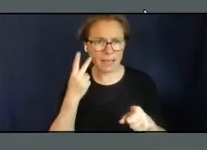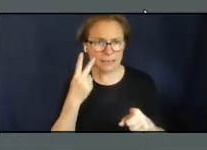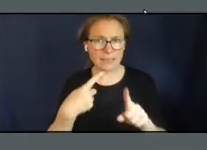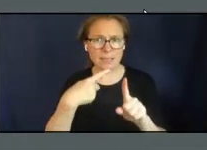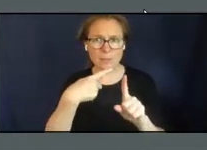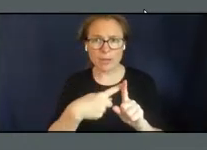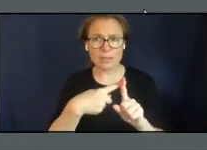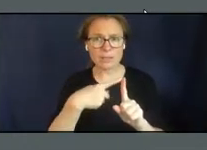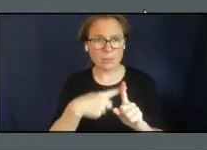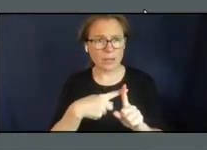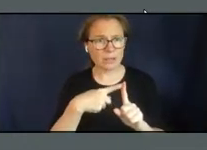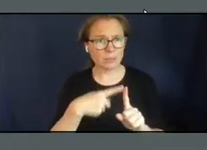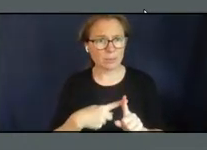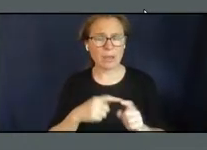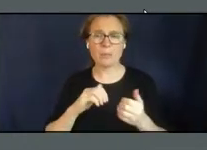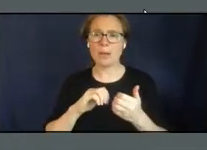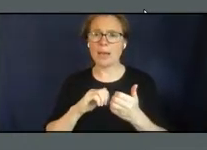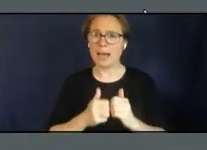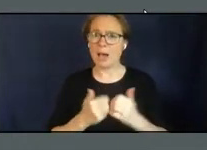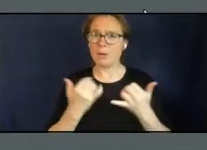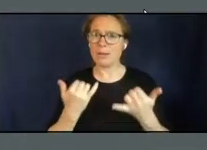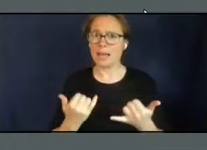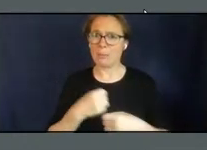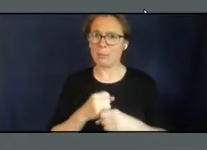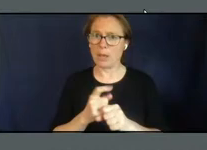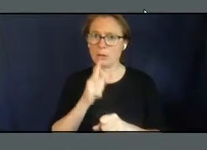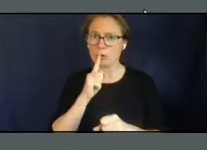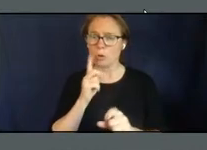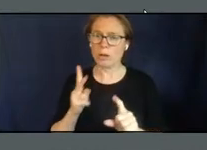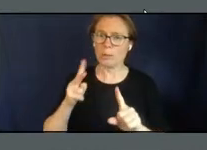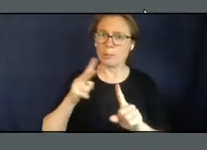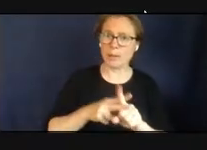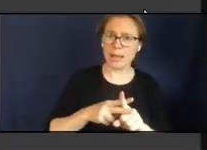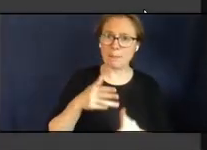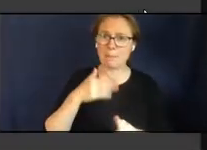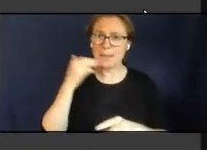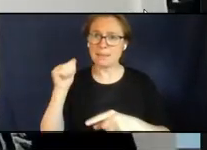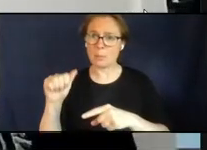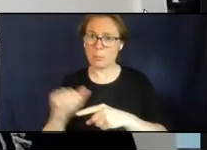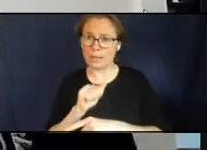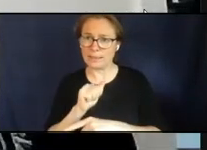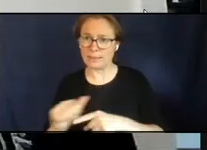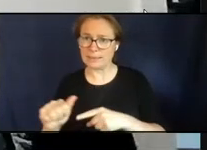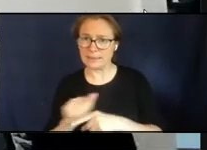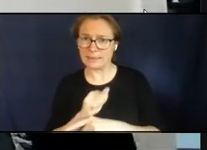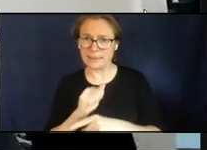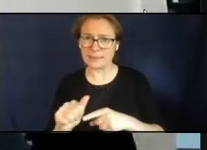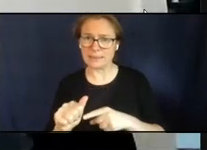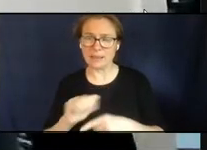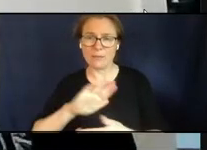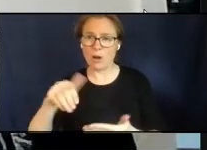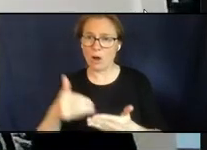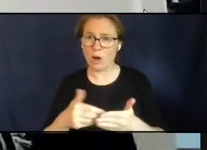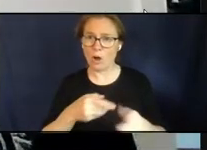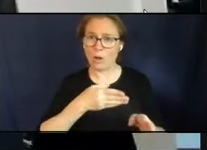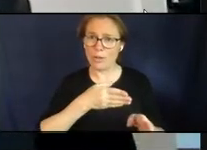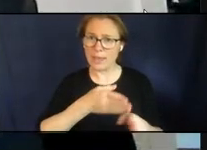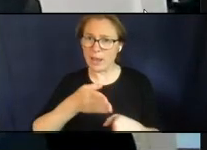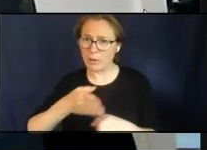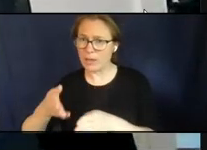are we making sure we take best practices and share them amongst the other areas of the institution?